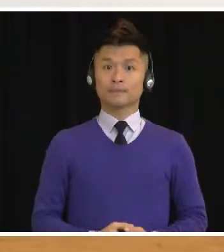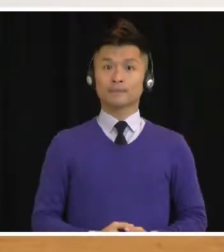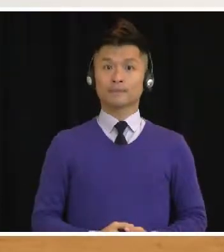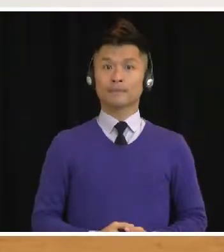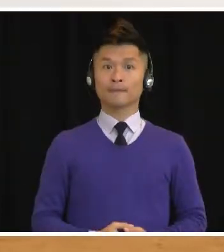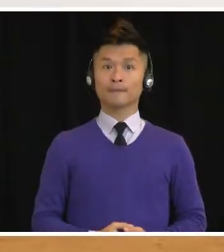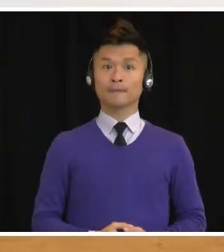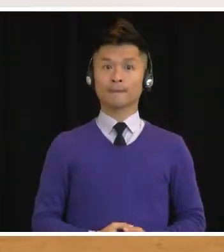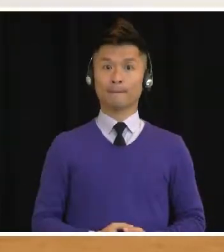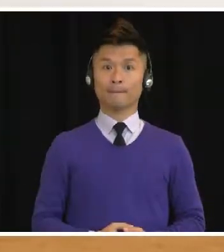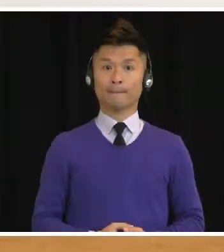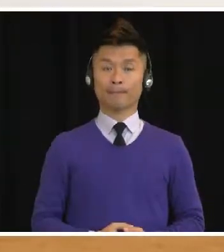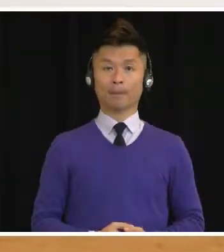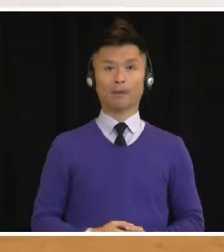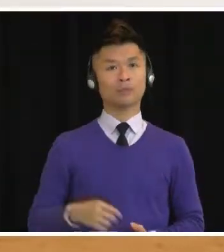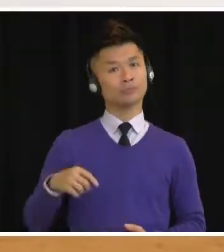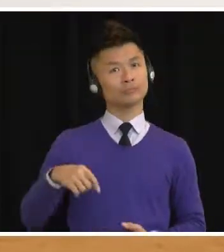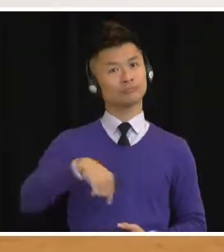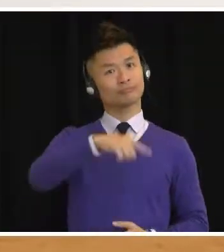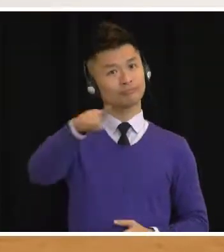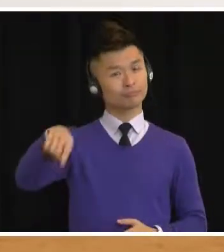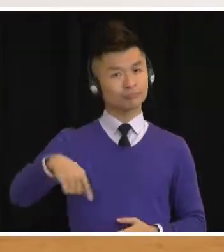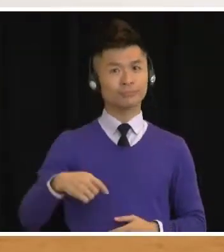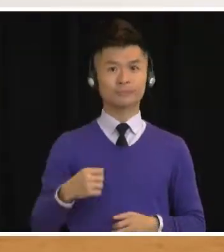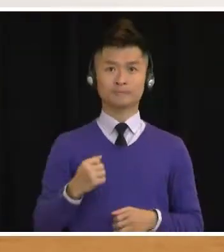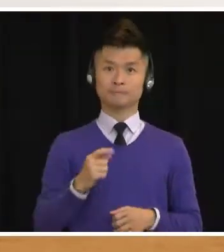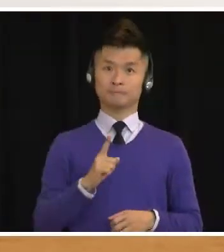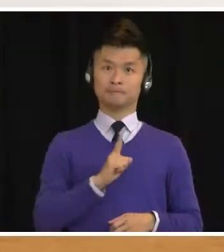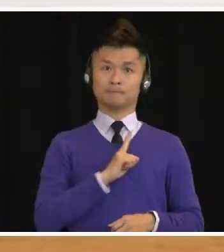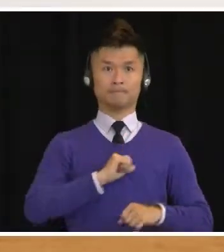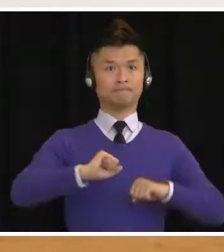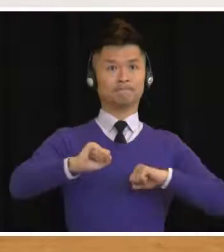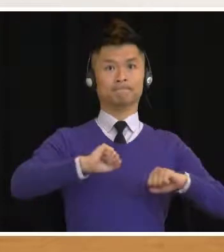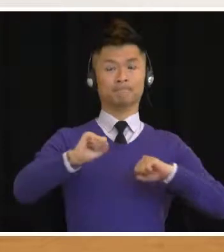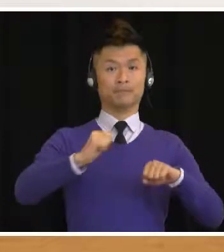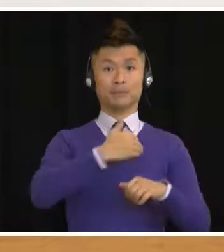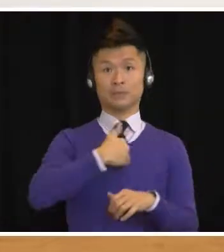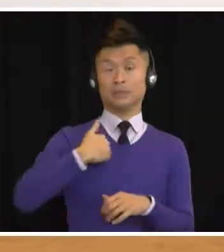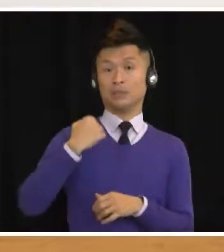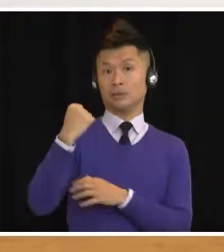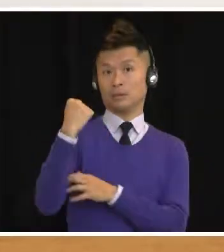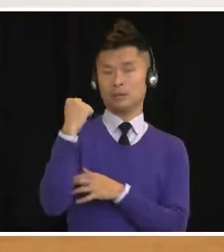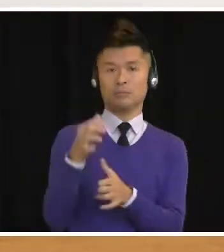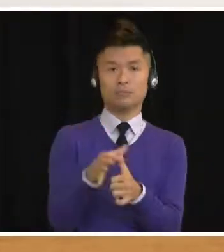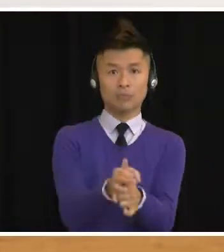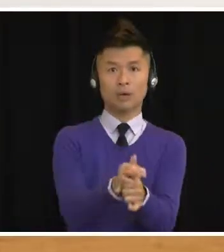restricted in the rights in the name of protection.